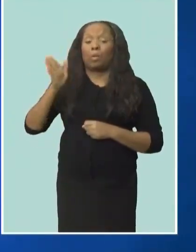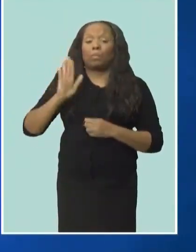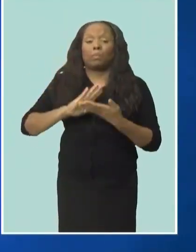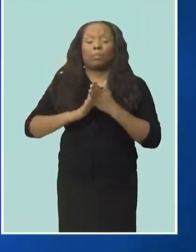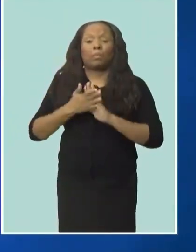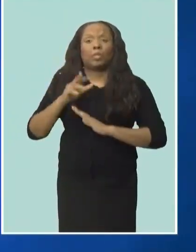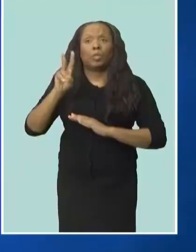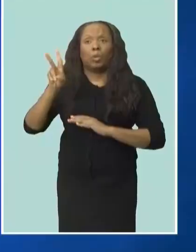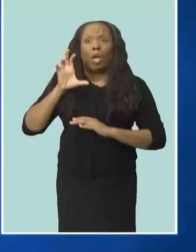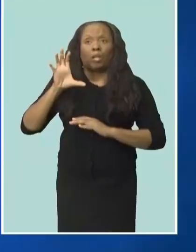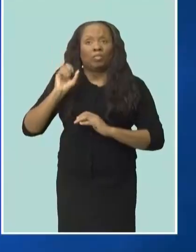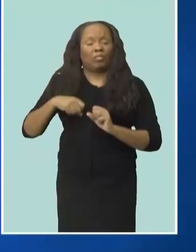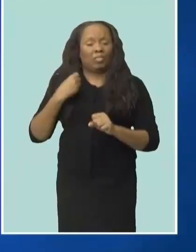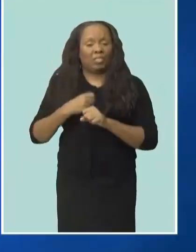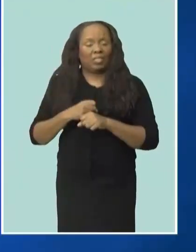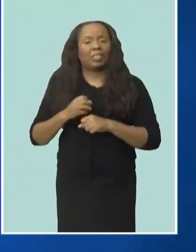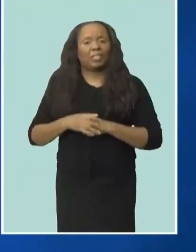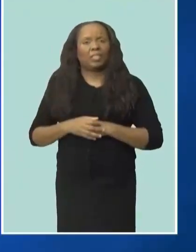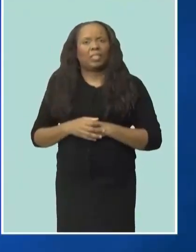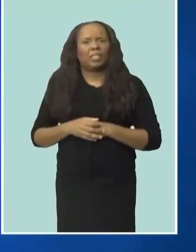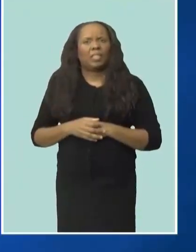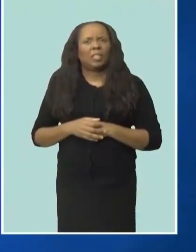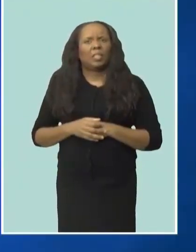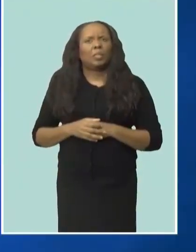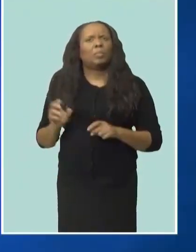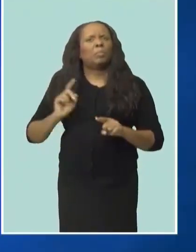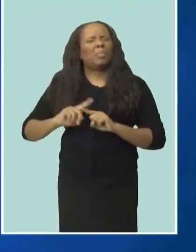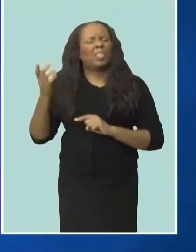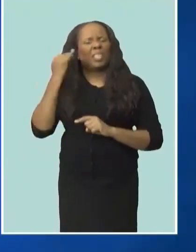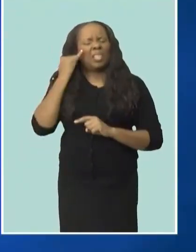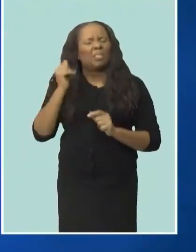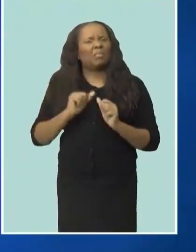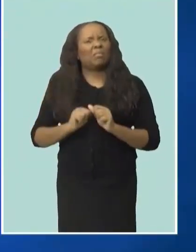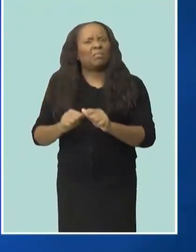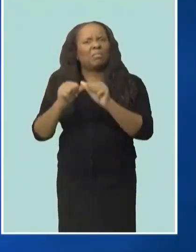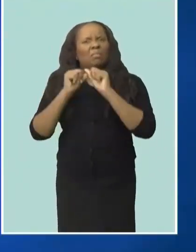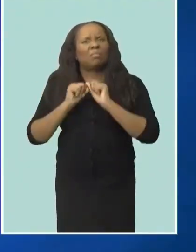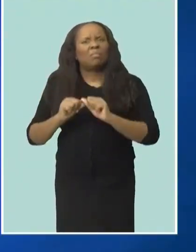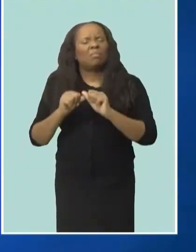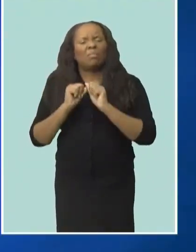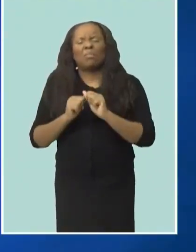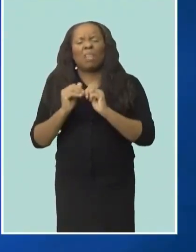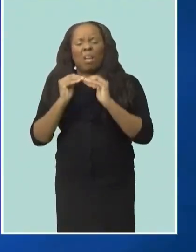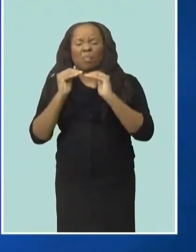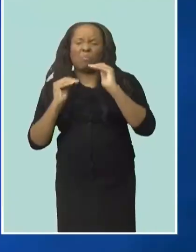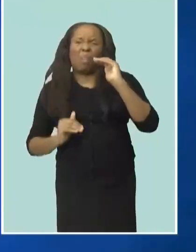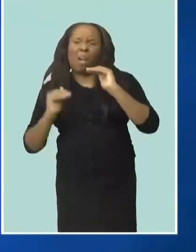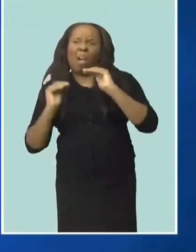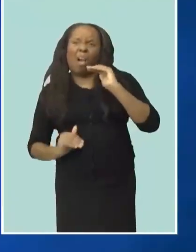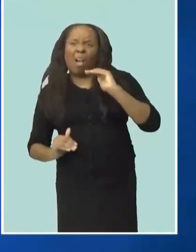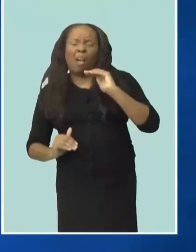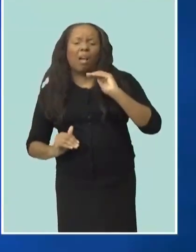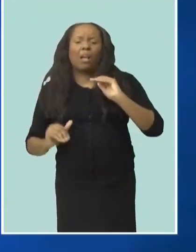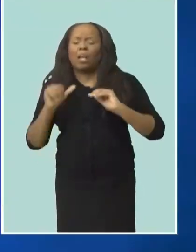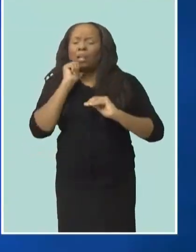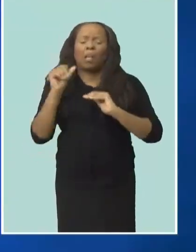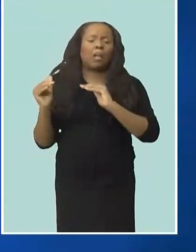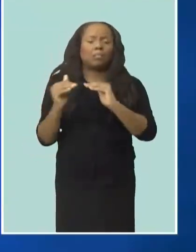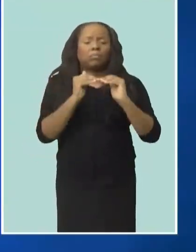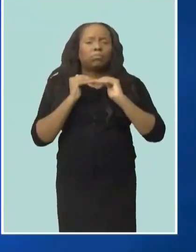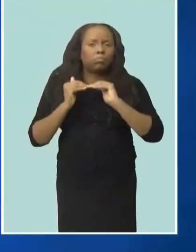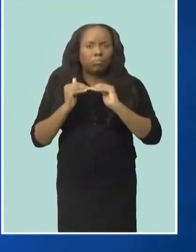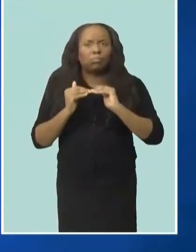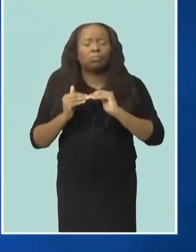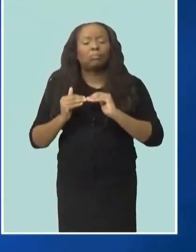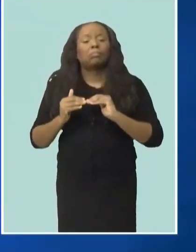two, because if the veins of injustice continue to run through wherever they are found,